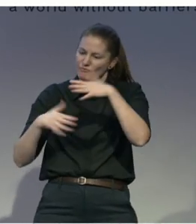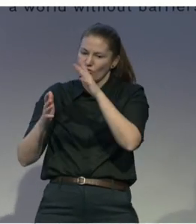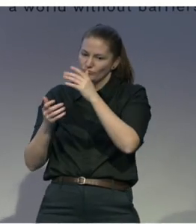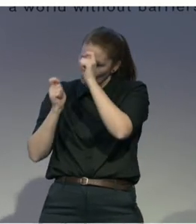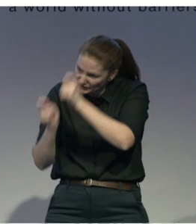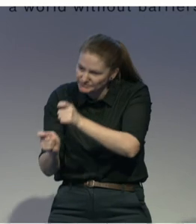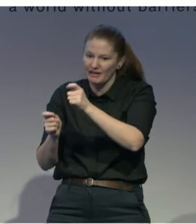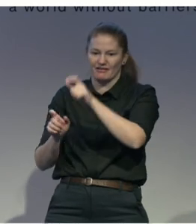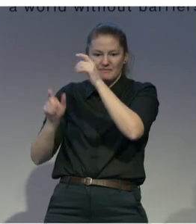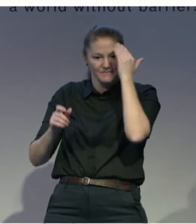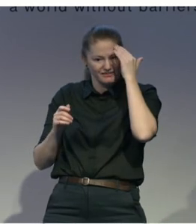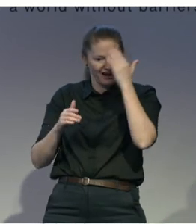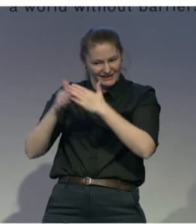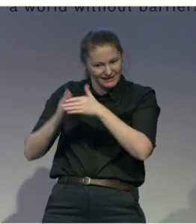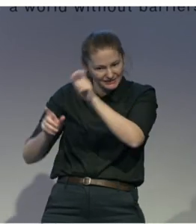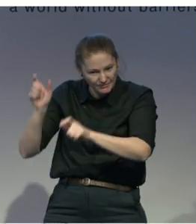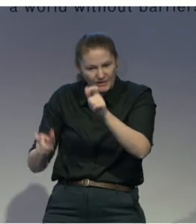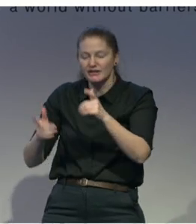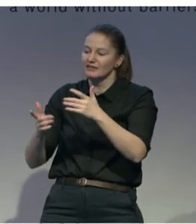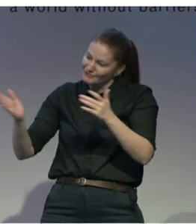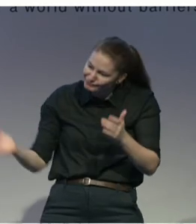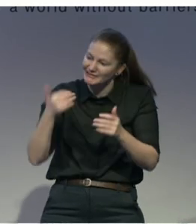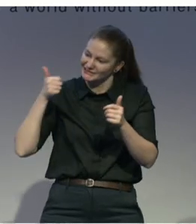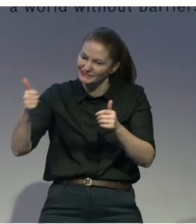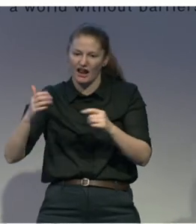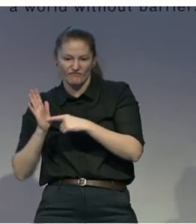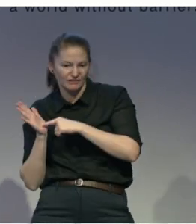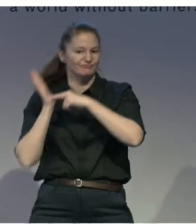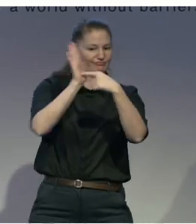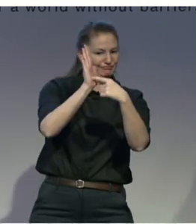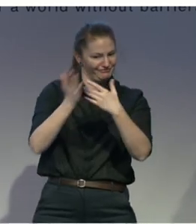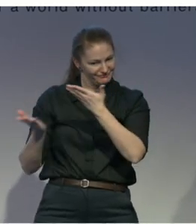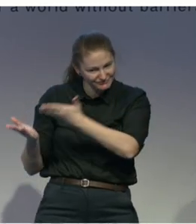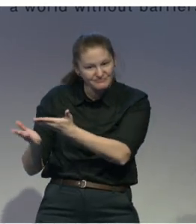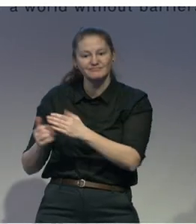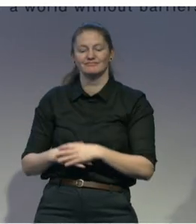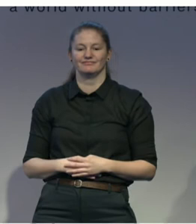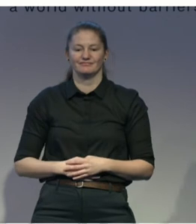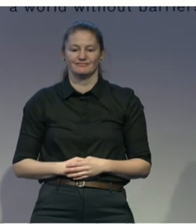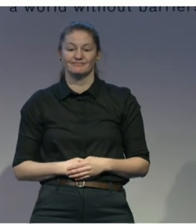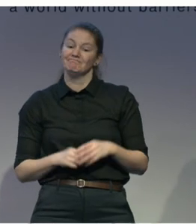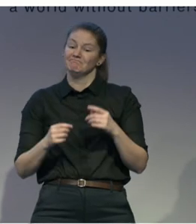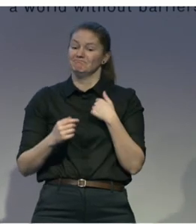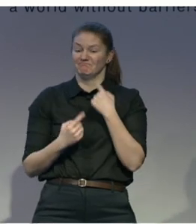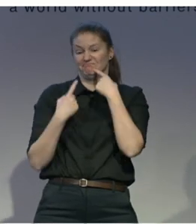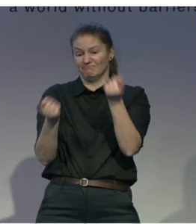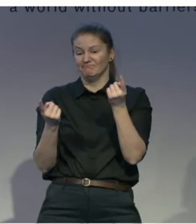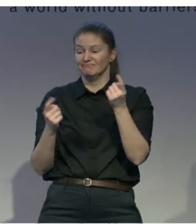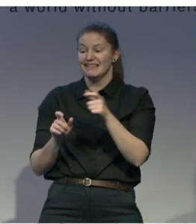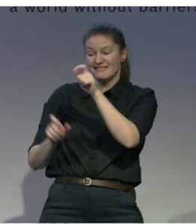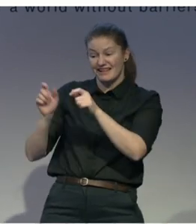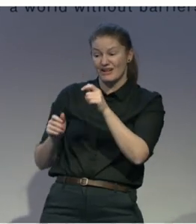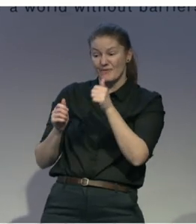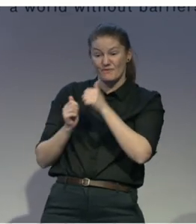us. In summary, we heard the people with intellectual disability,